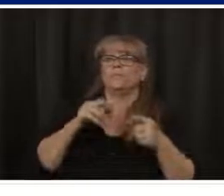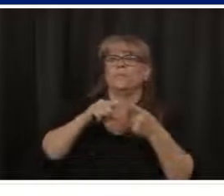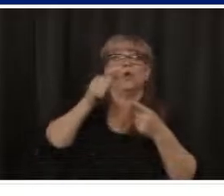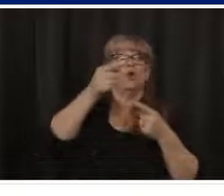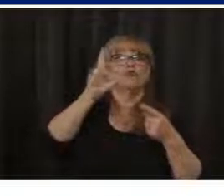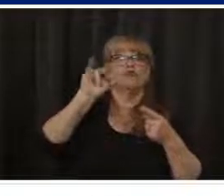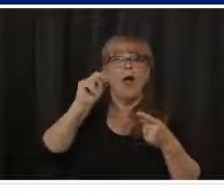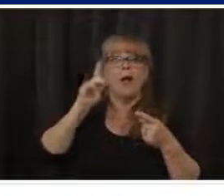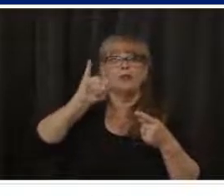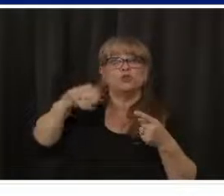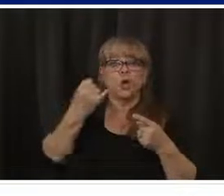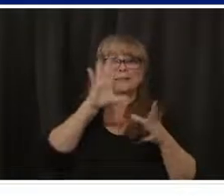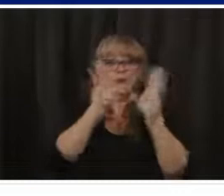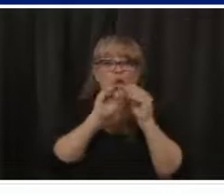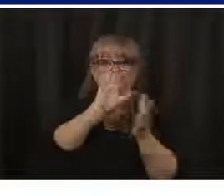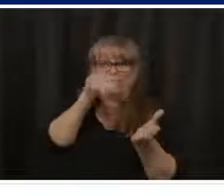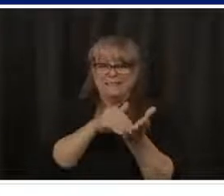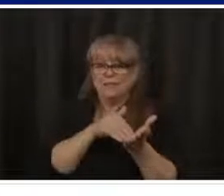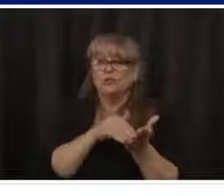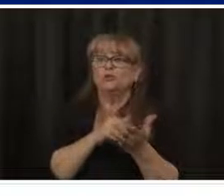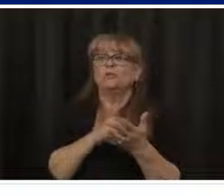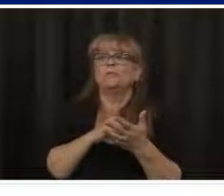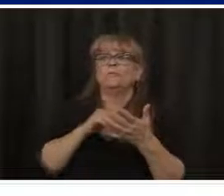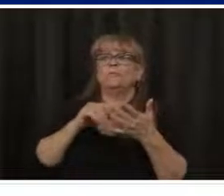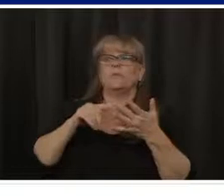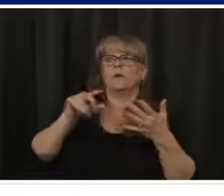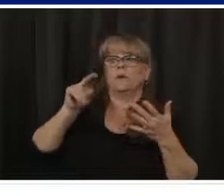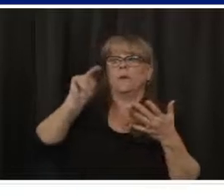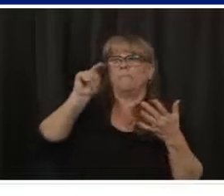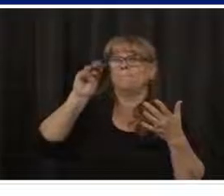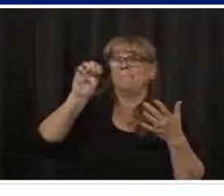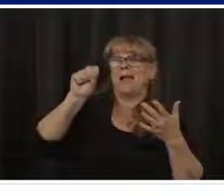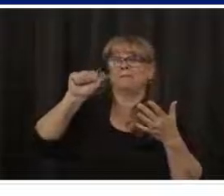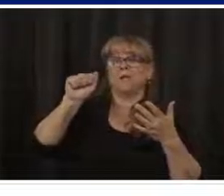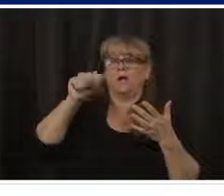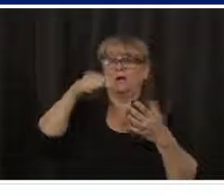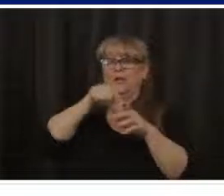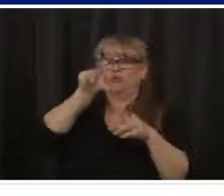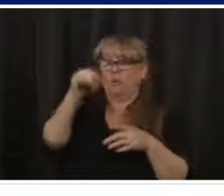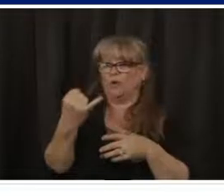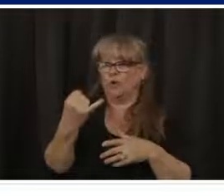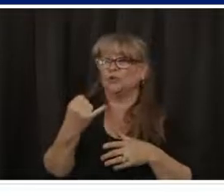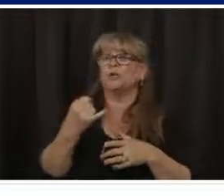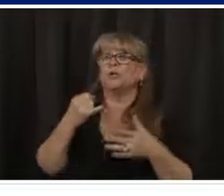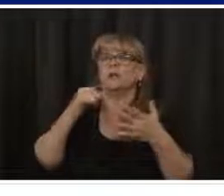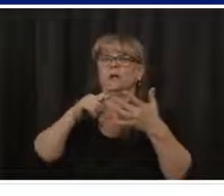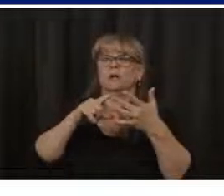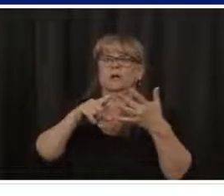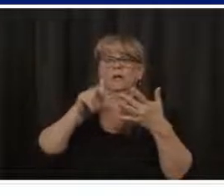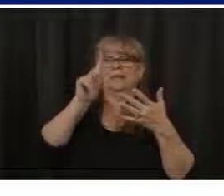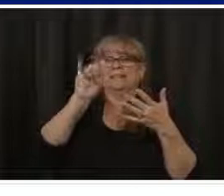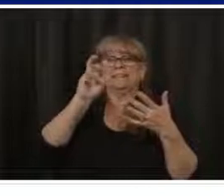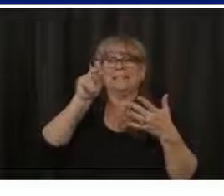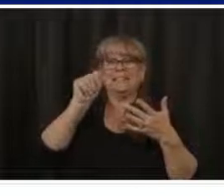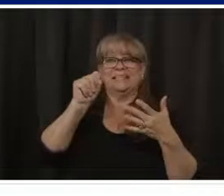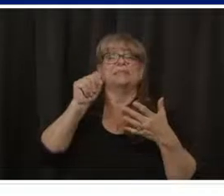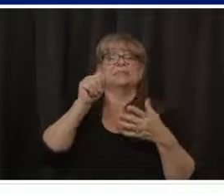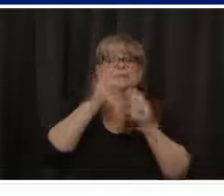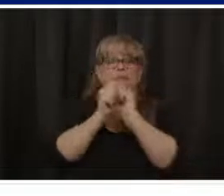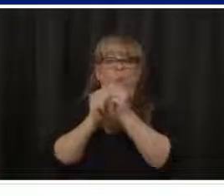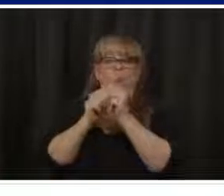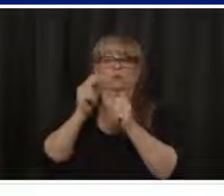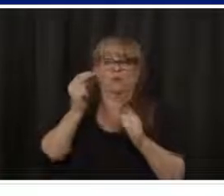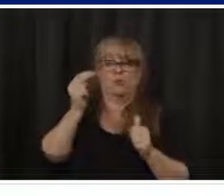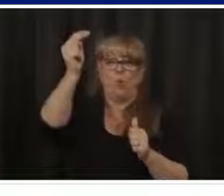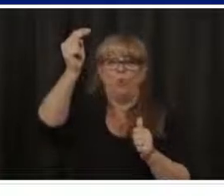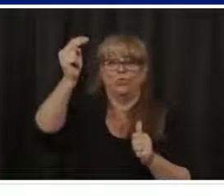in Mesa County. So at all 6 of these sites in Dick's Sporting Goods in Adams County, you can now show up and get vaccinated.